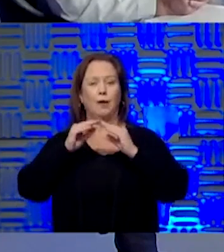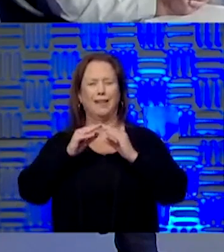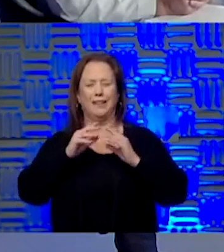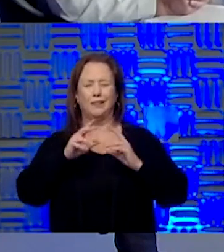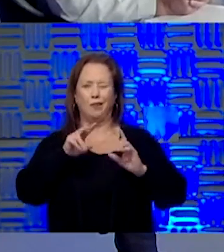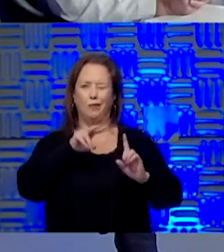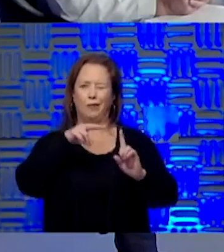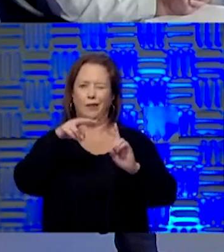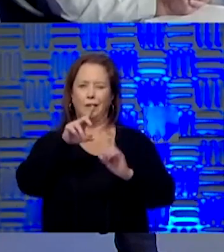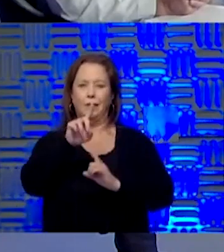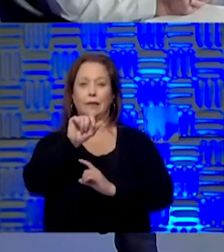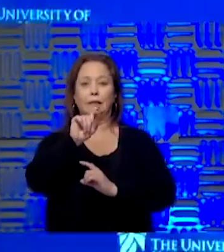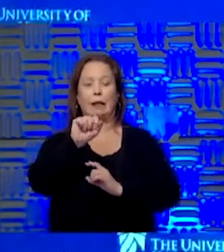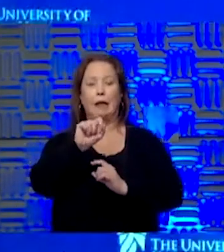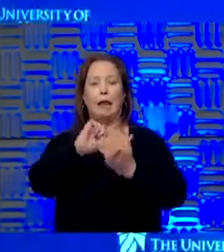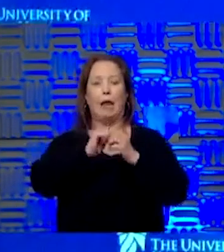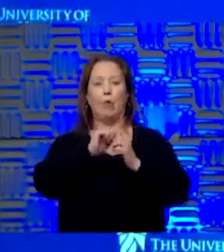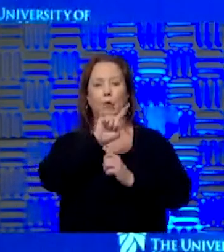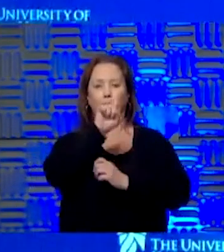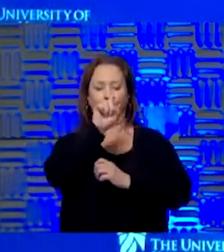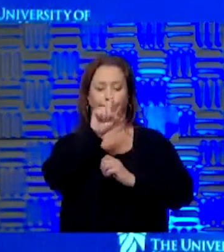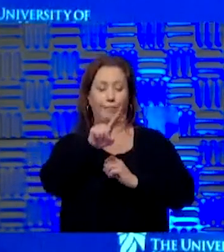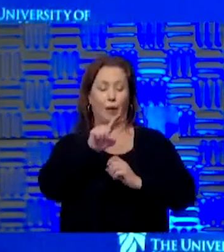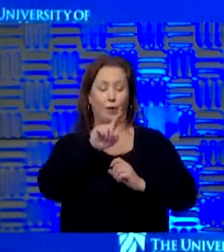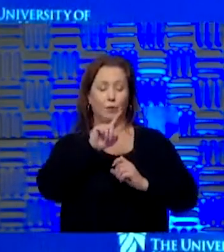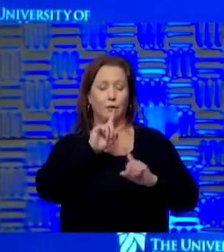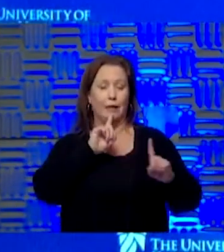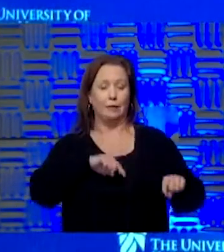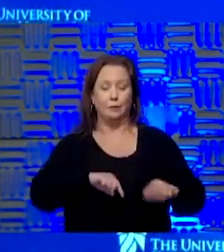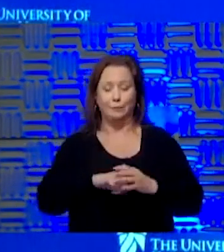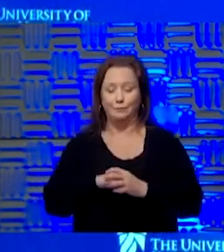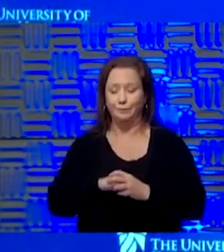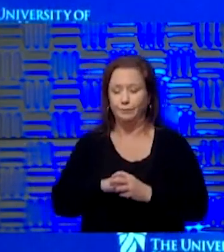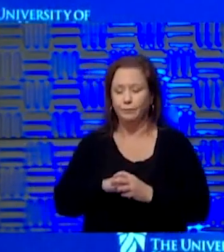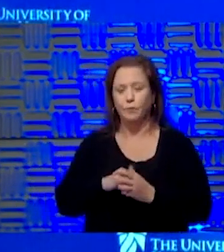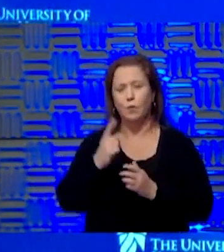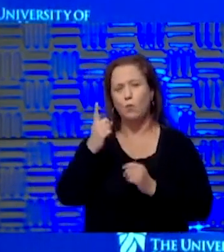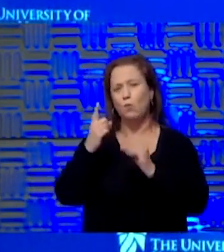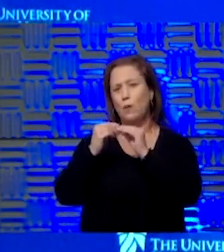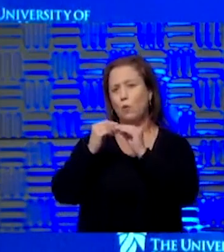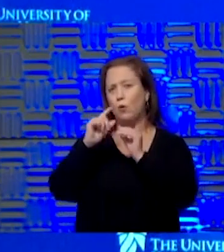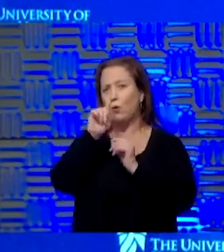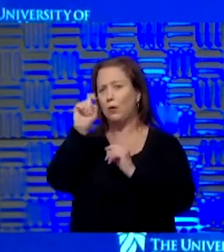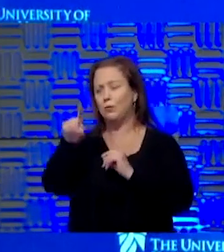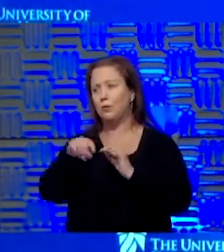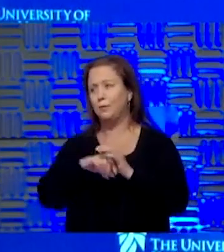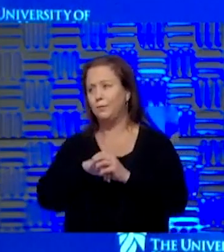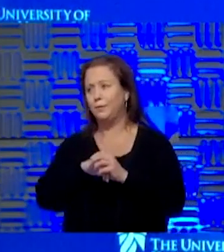look at that question. So you have to be very thoughtful about how you do it. Okay, one last question. Who's got?